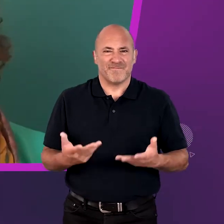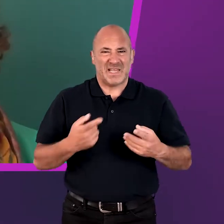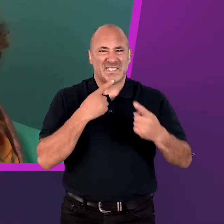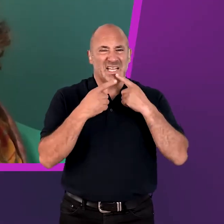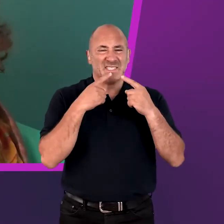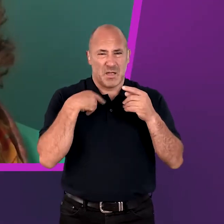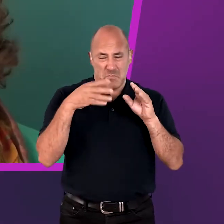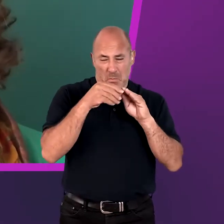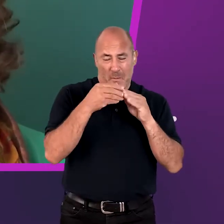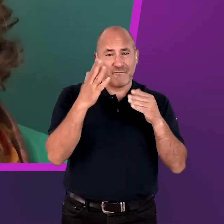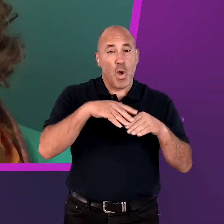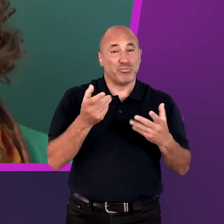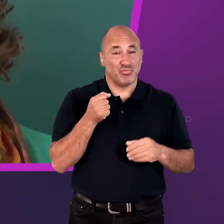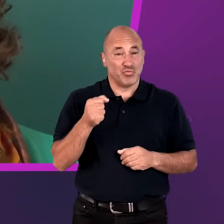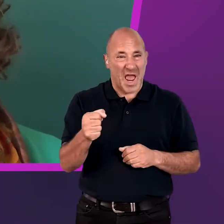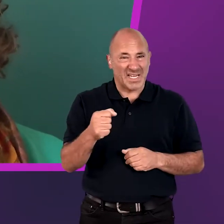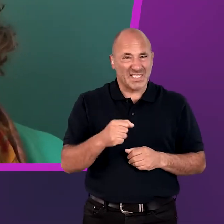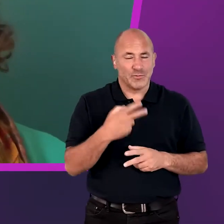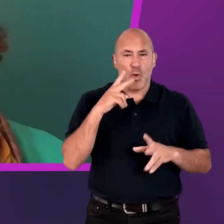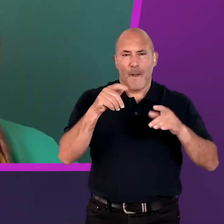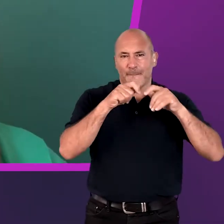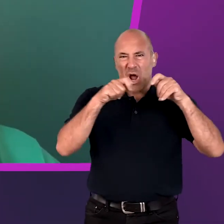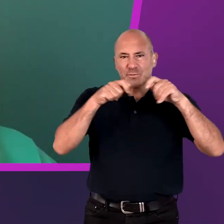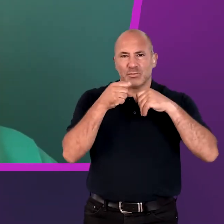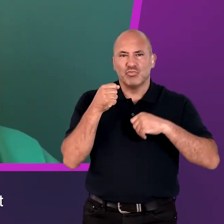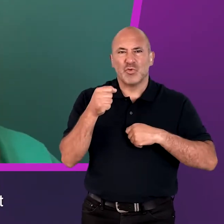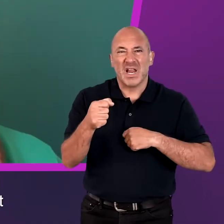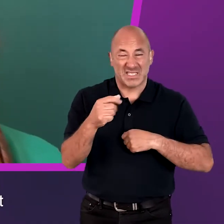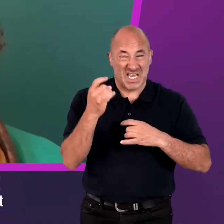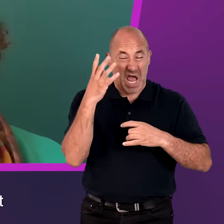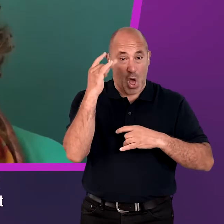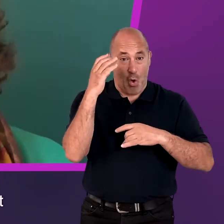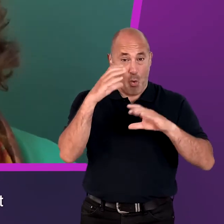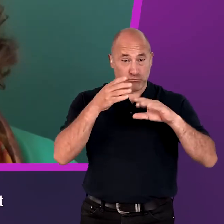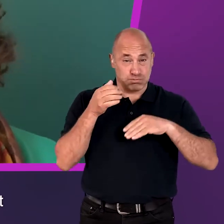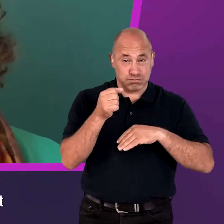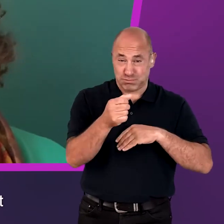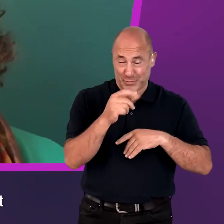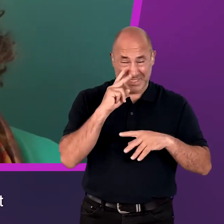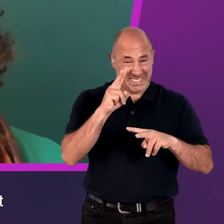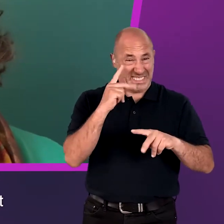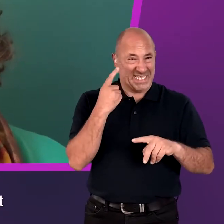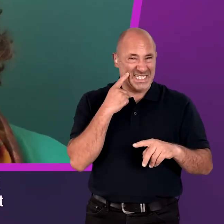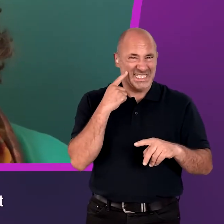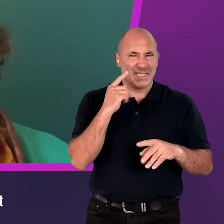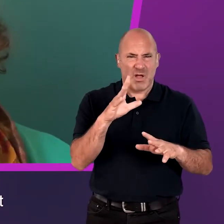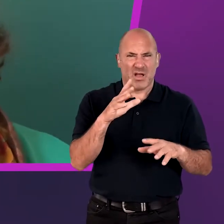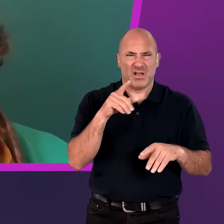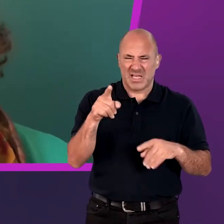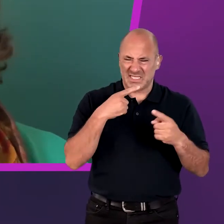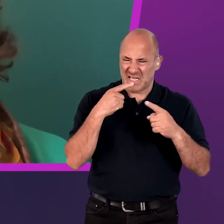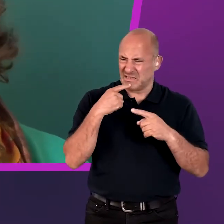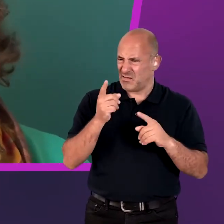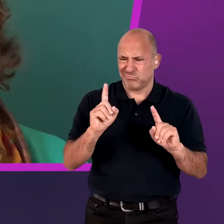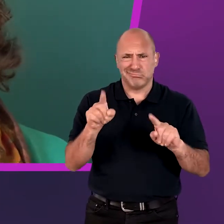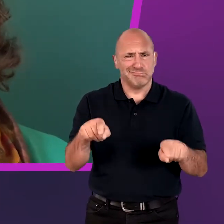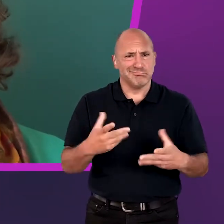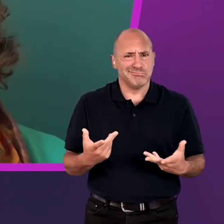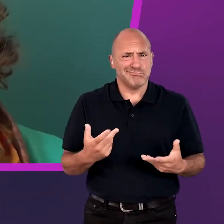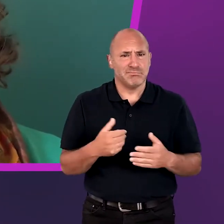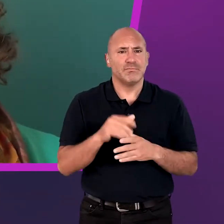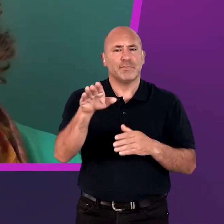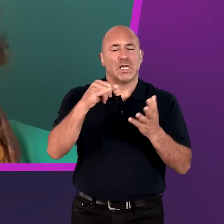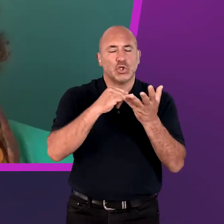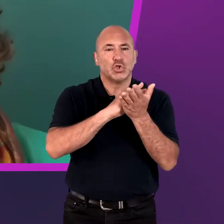And we capture a lot of data from trains. They're called measurement trains. They're bright yellow and you can't miss them. But we've got to know what to do with all these